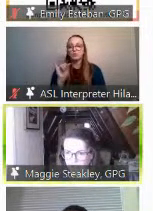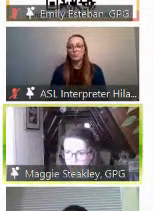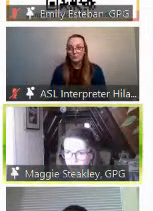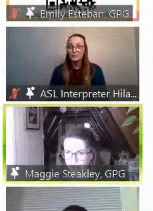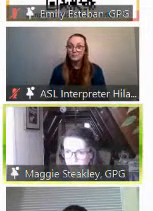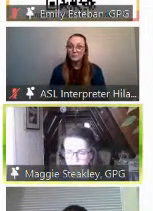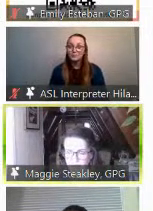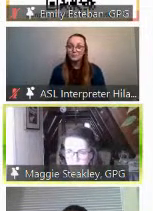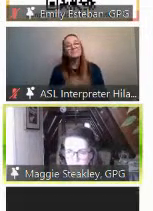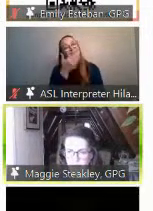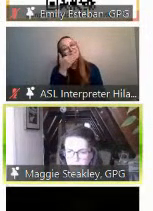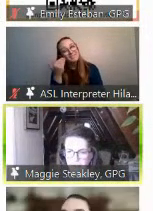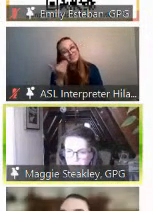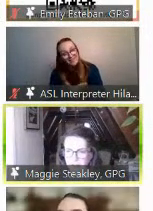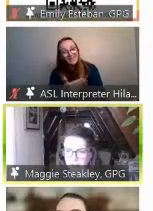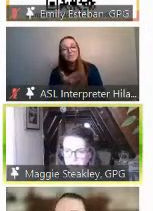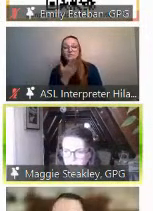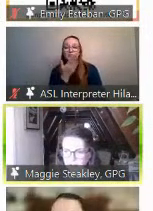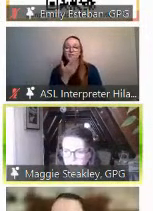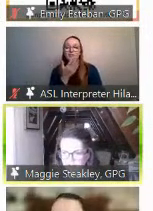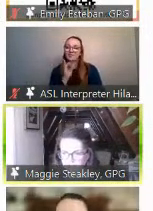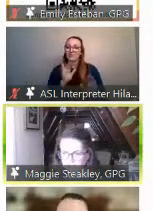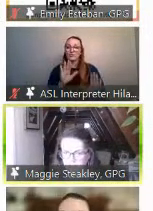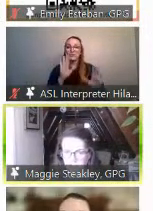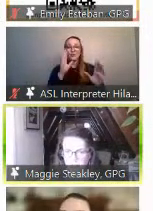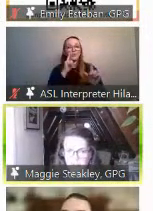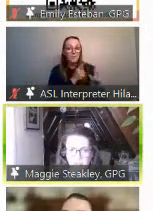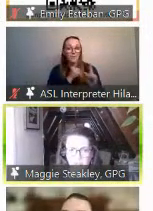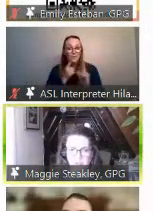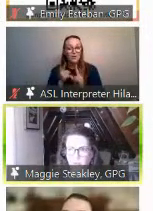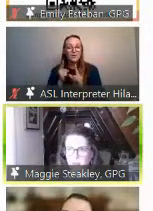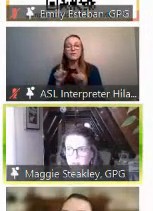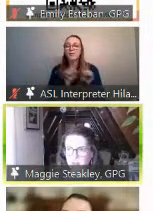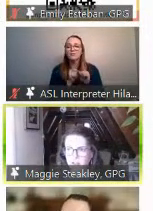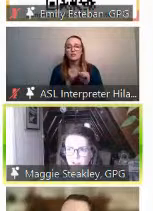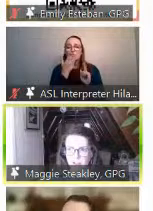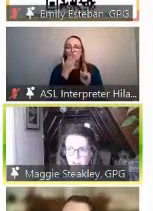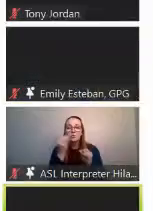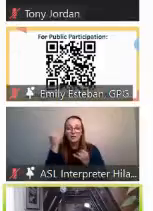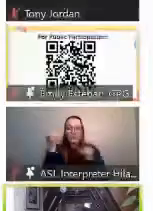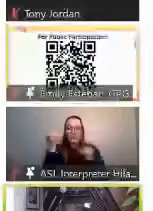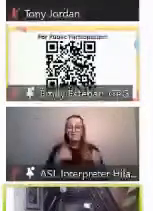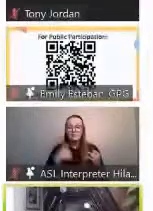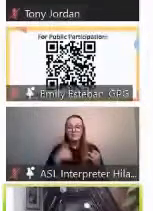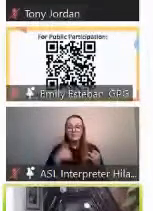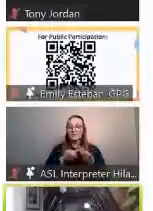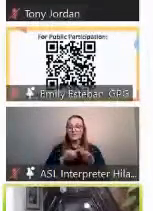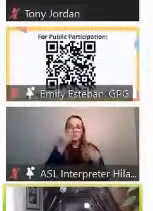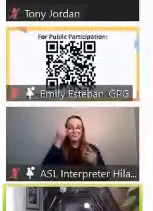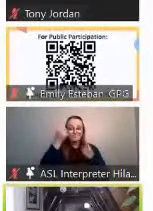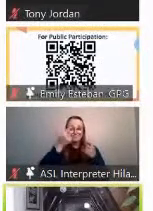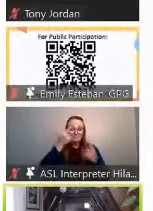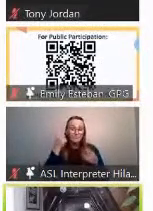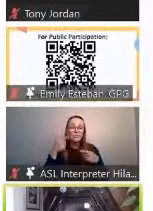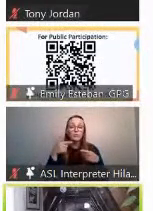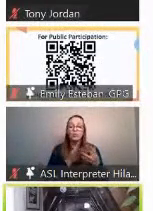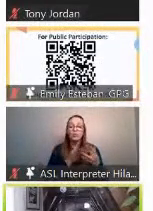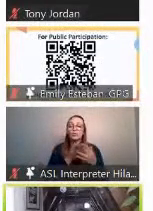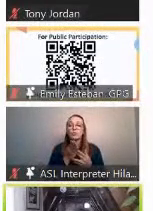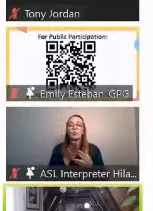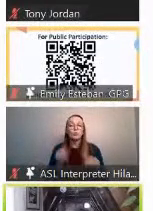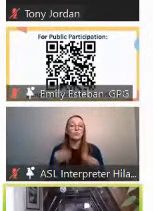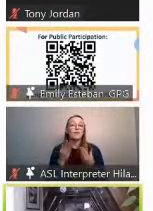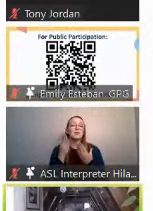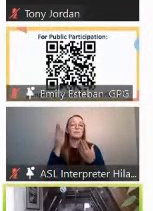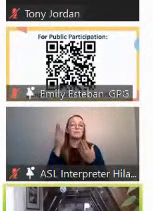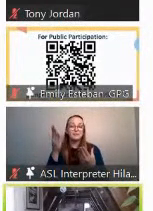Thanks, Melissa. You're making really good points and raising some really good ideas of things that we can start to look at when we get into recommendations on these standards. So